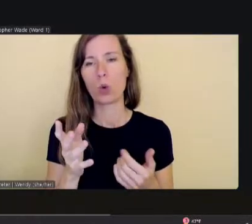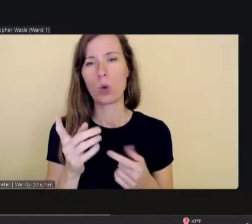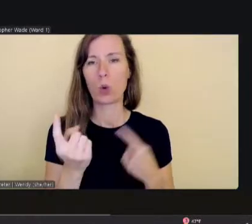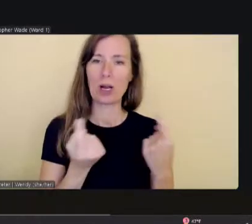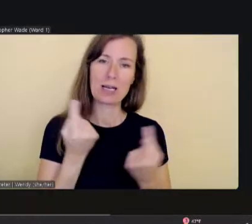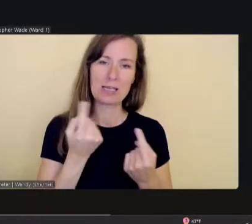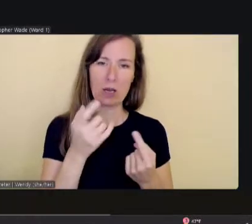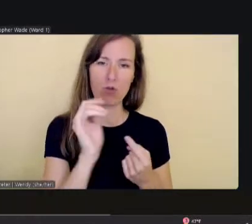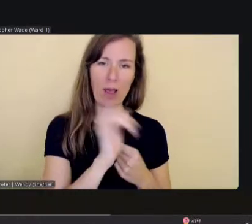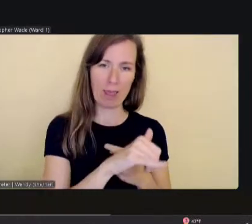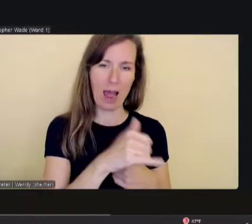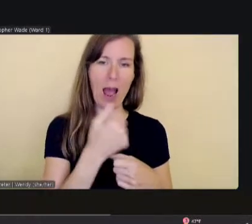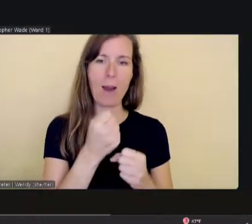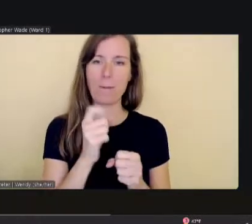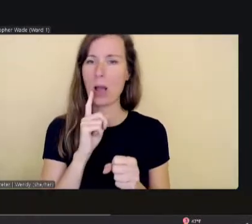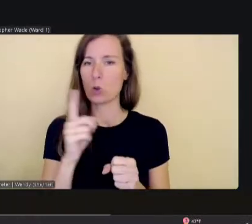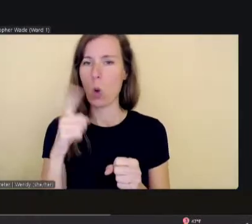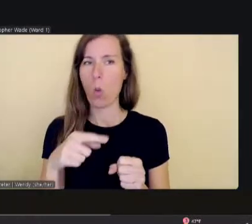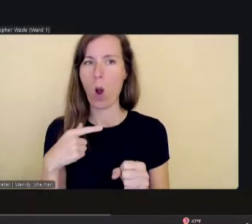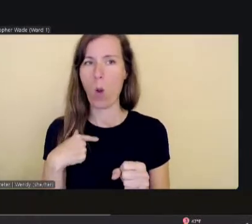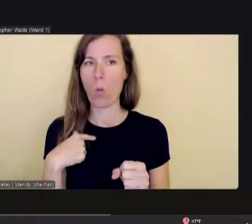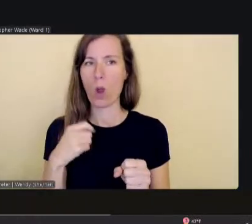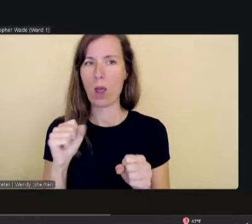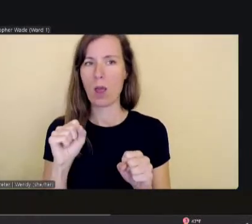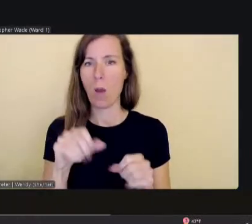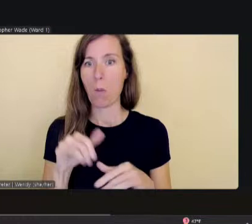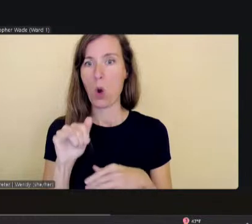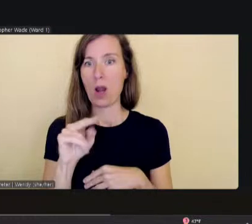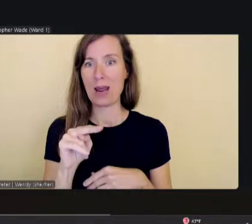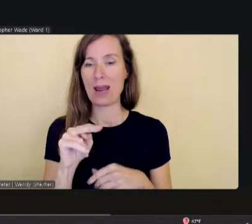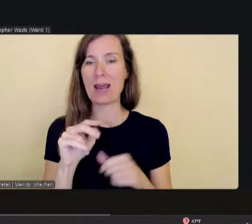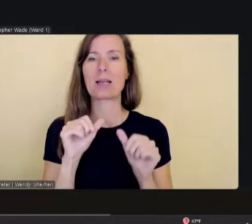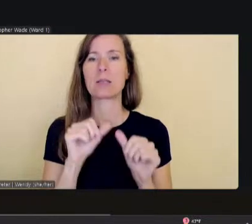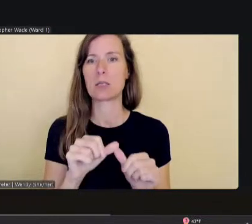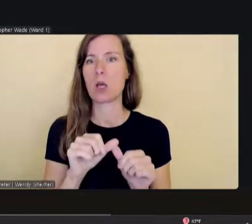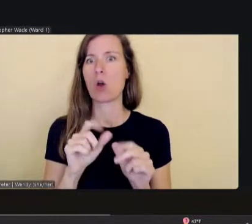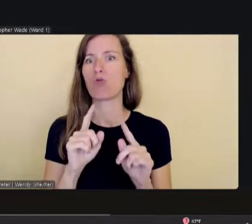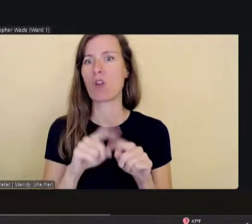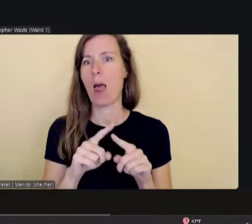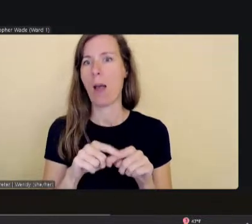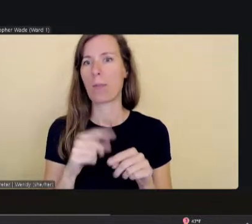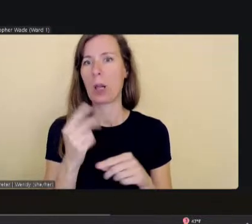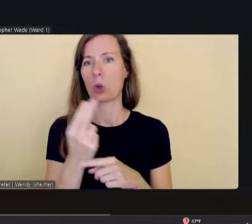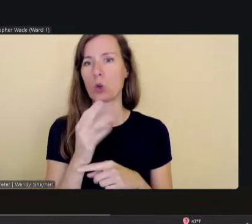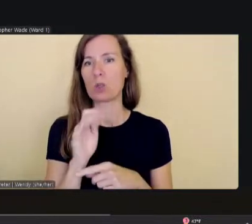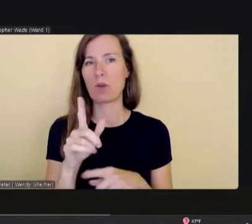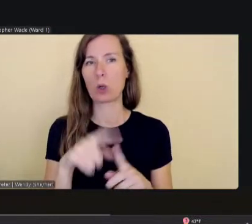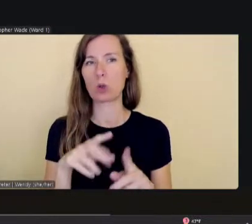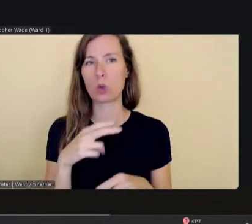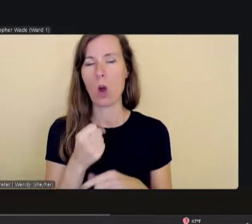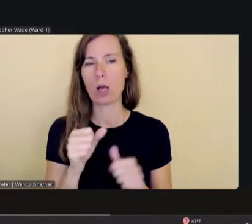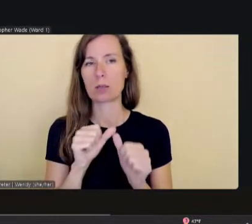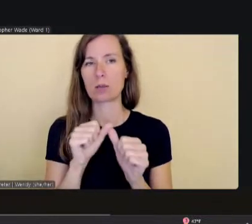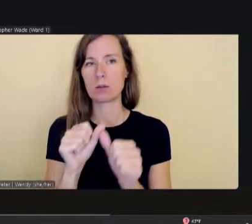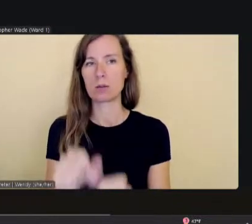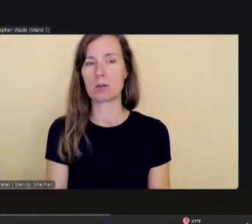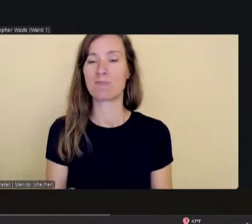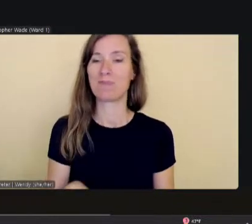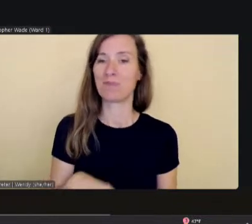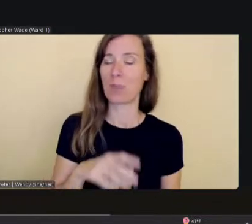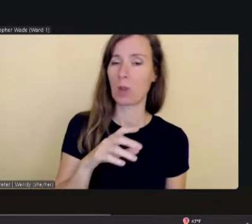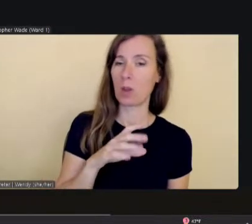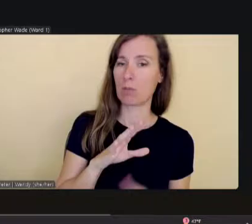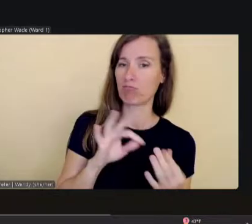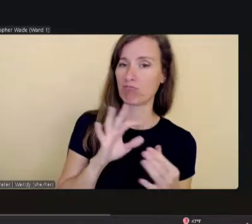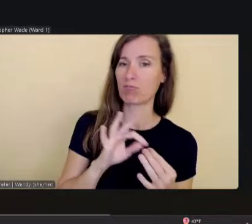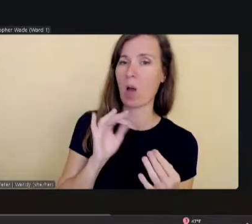put in remains reliable and useful to us? Well, you got to think about, when we got those cameras installed,